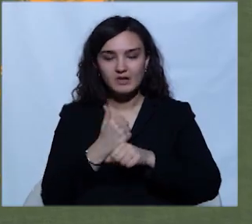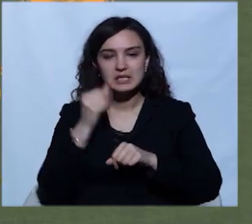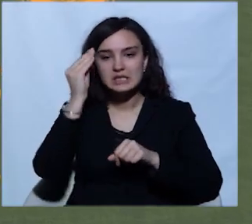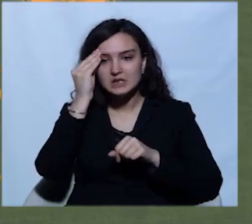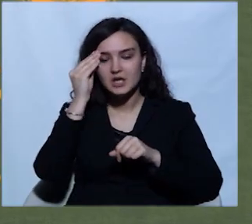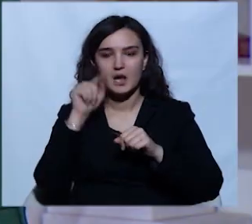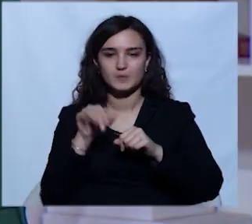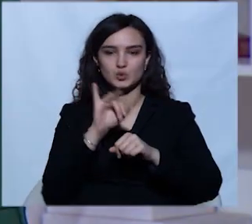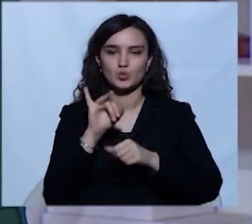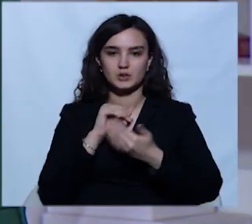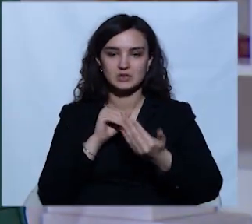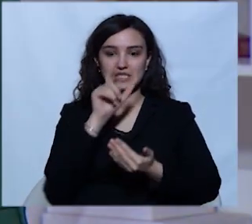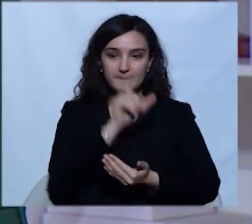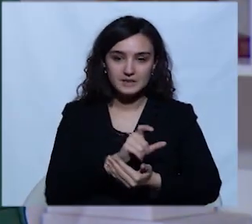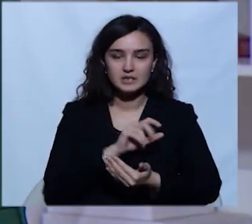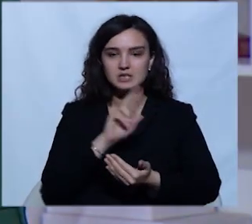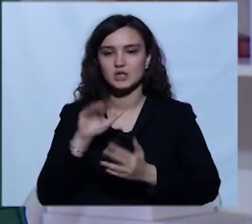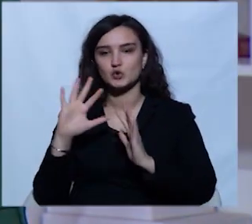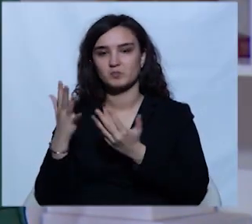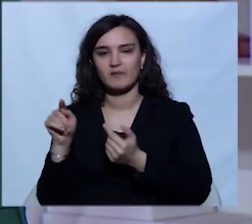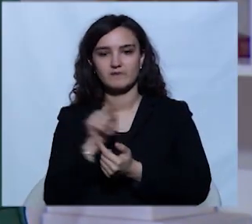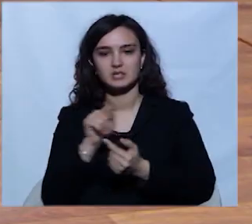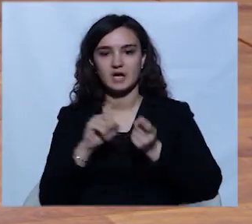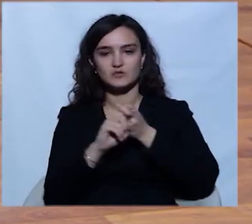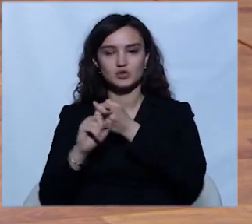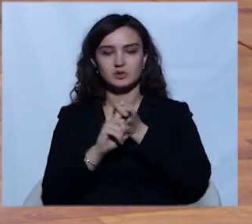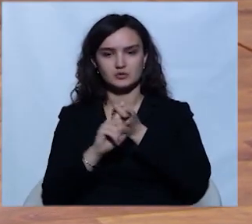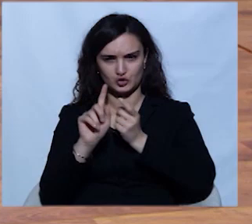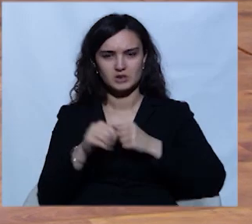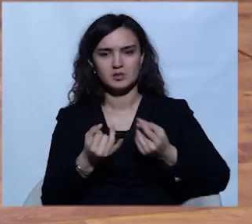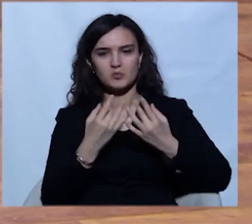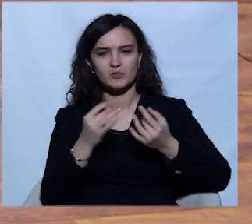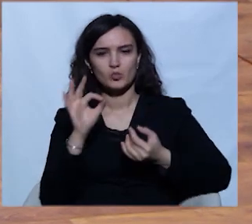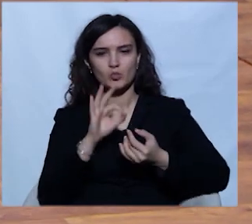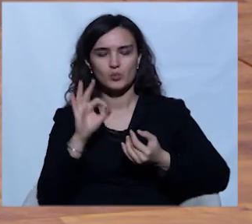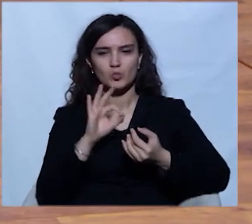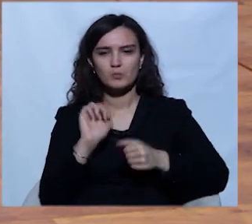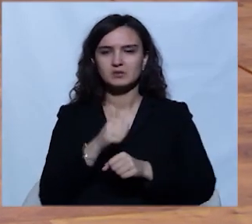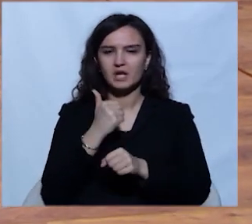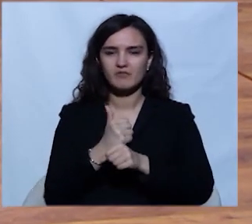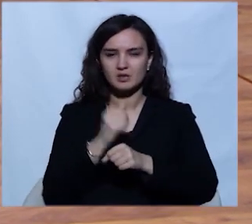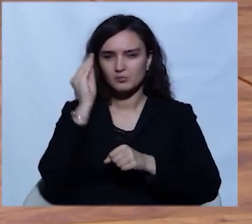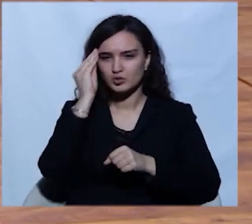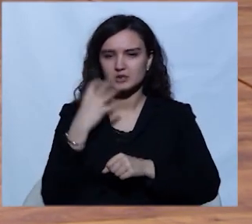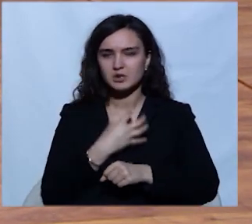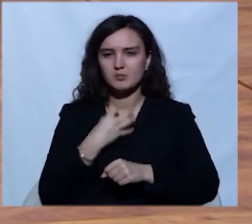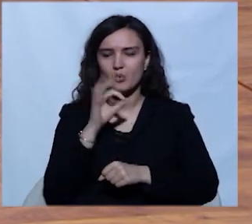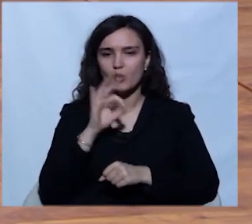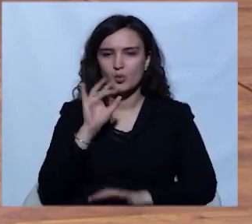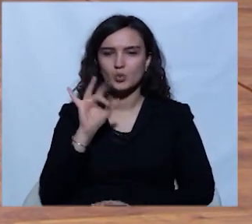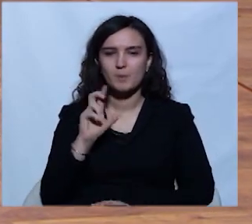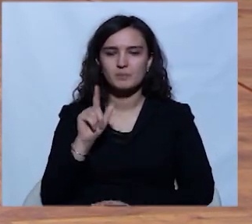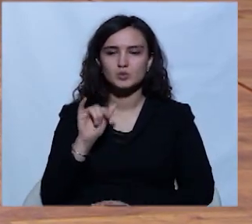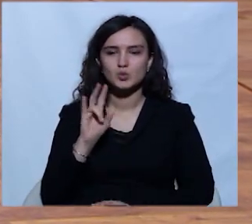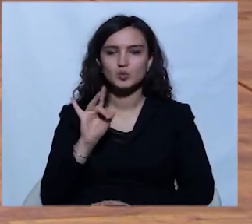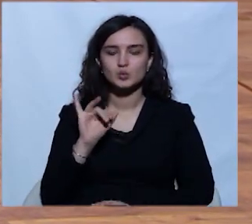of the story. Daryl, would you mind telling us a little bit about the main theme of Robinson Crusoe? Not at